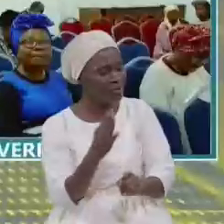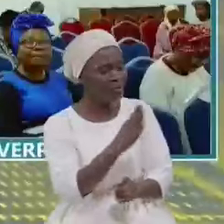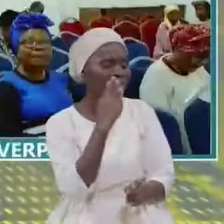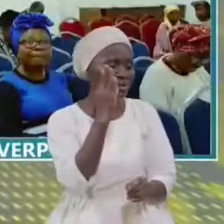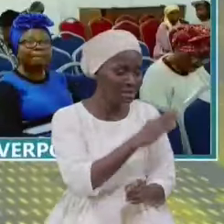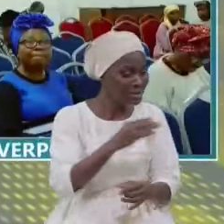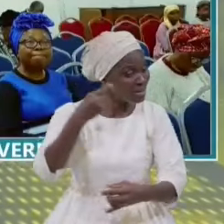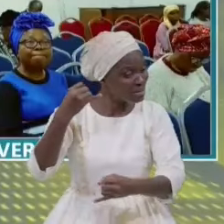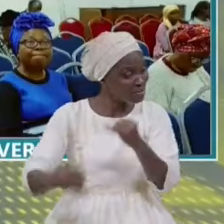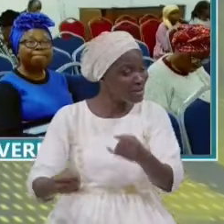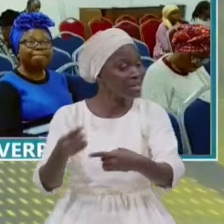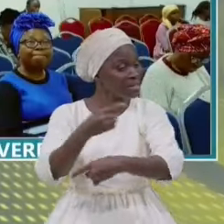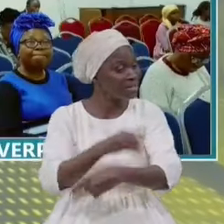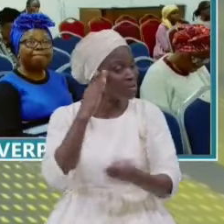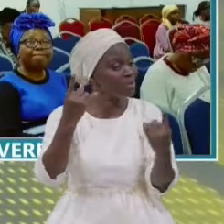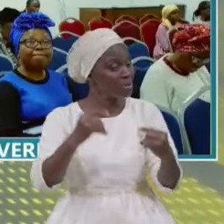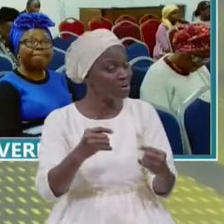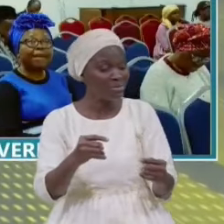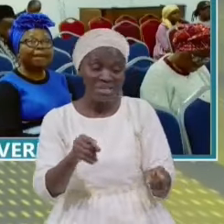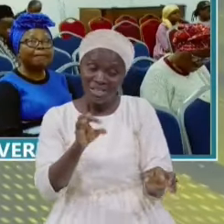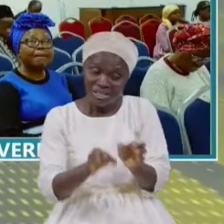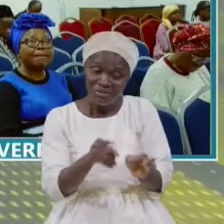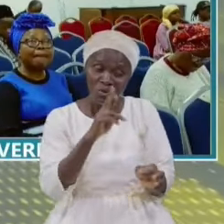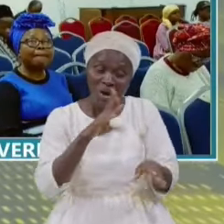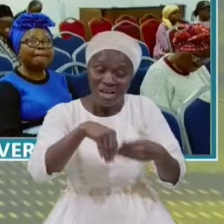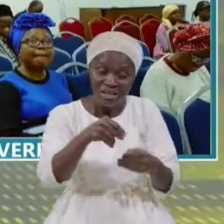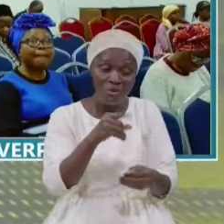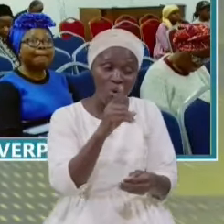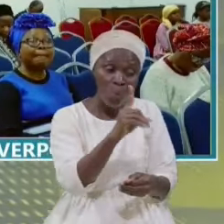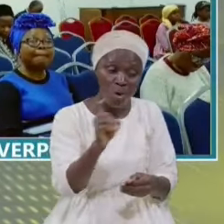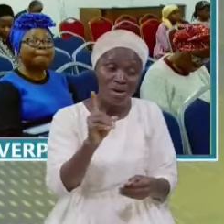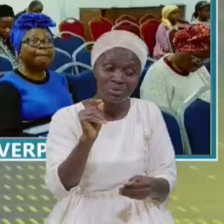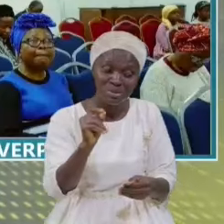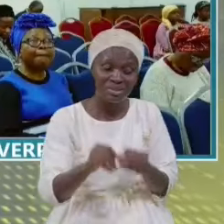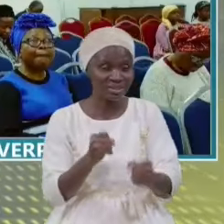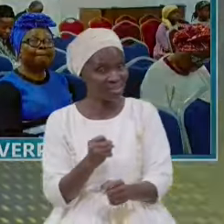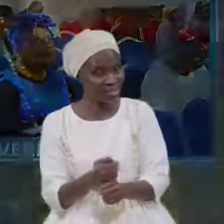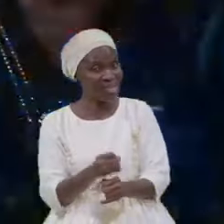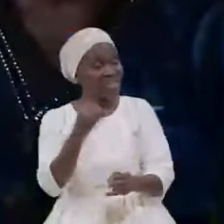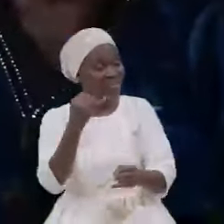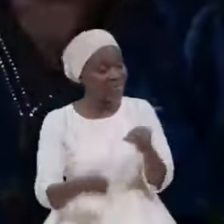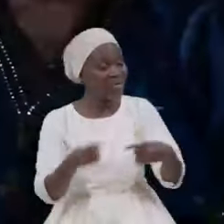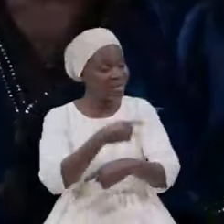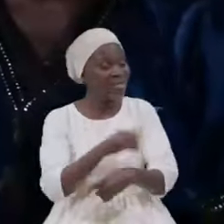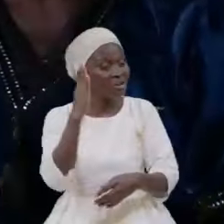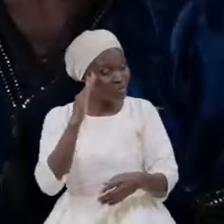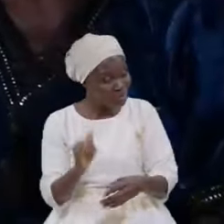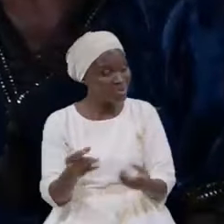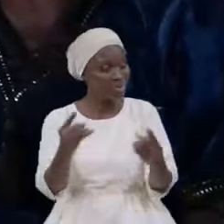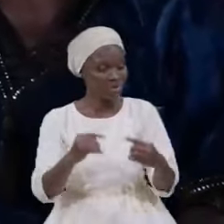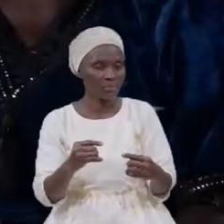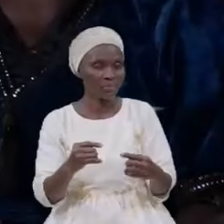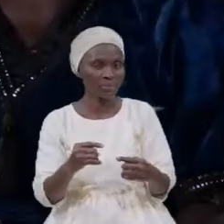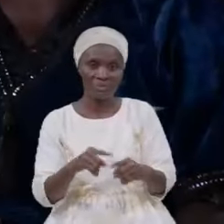the final year, the final day will still come. Eventually, 120 years